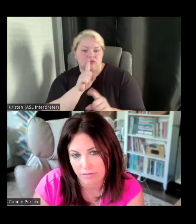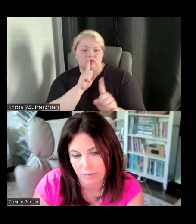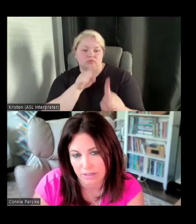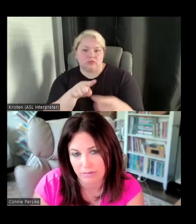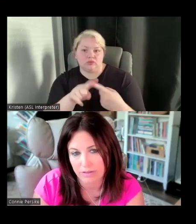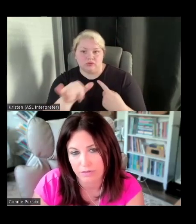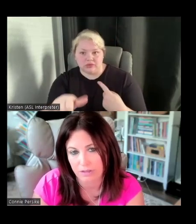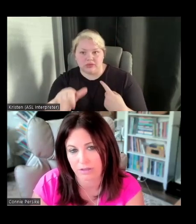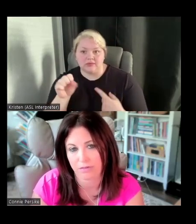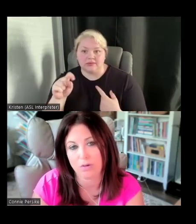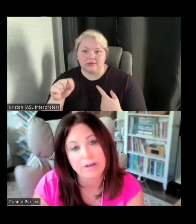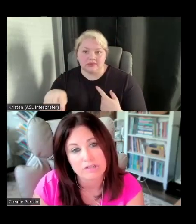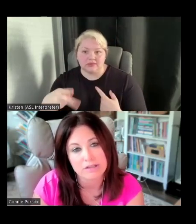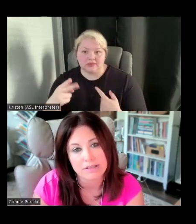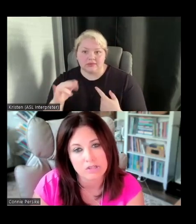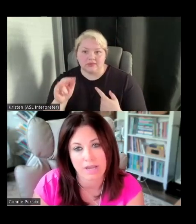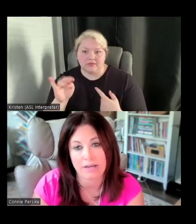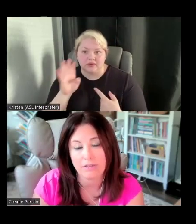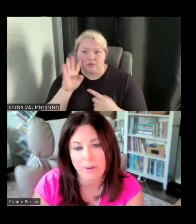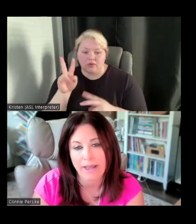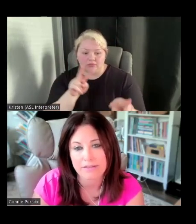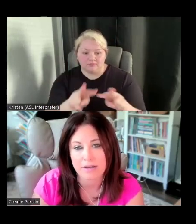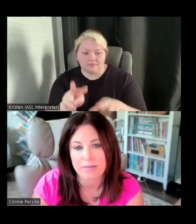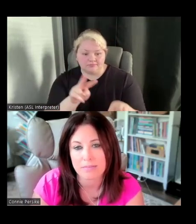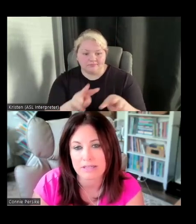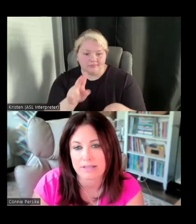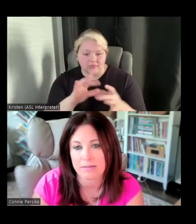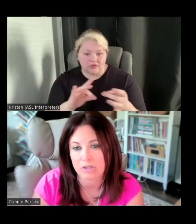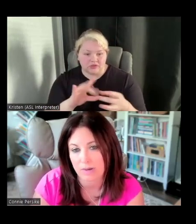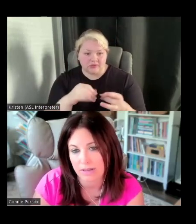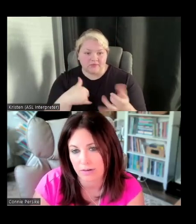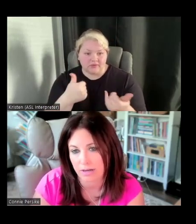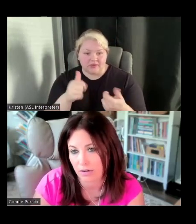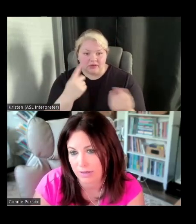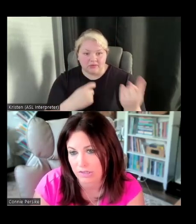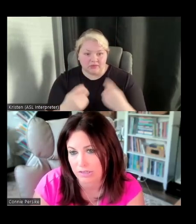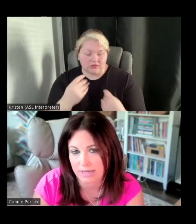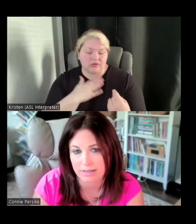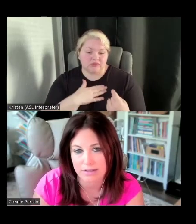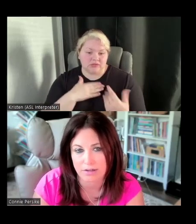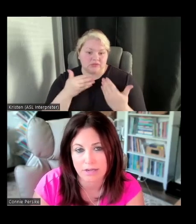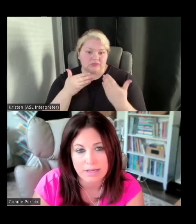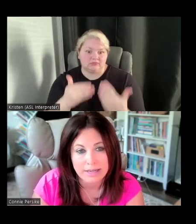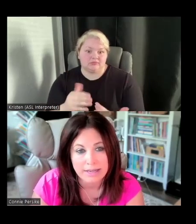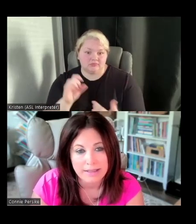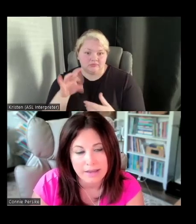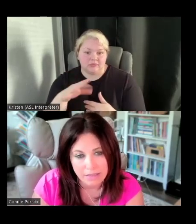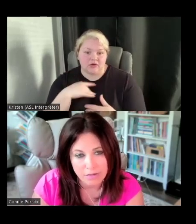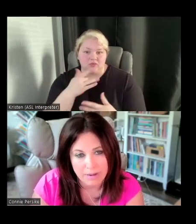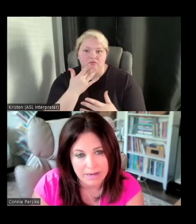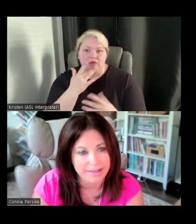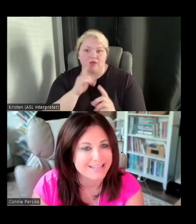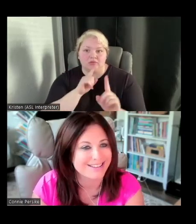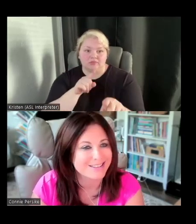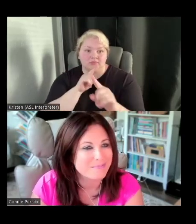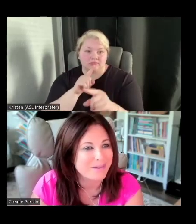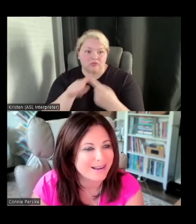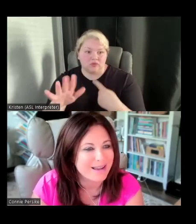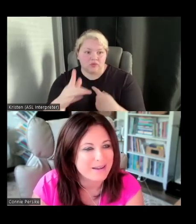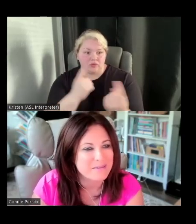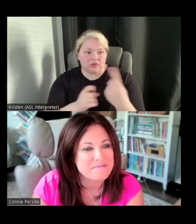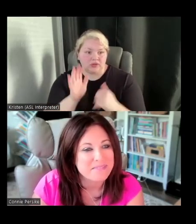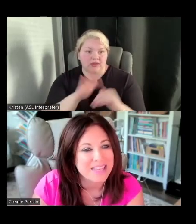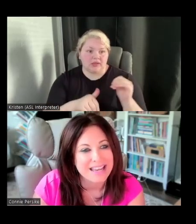the chat for me. Feel free to throw questions in the chat if you have some, because I'd much rather get your questions answered than get through my content.